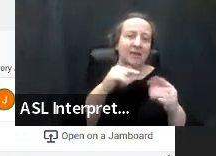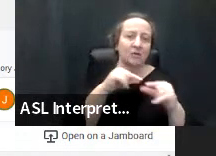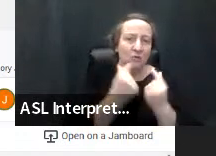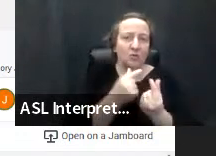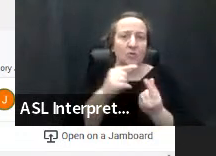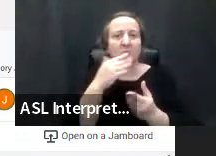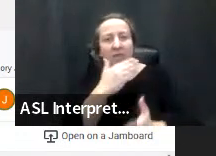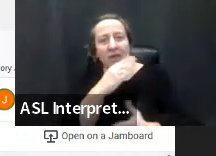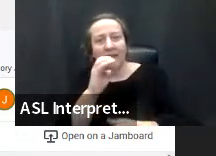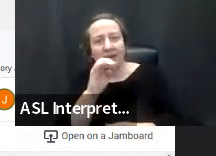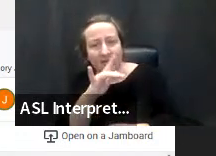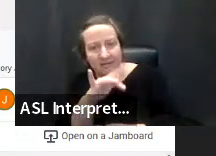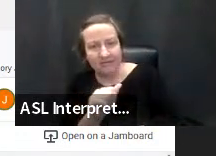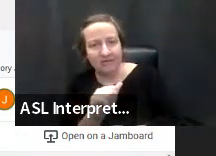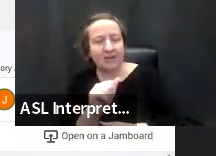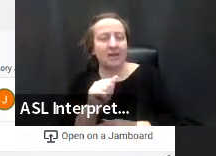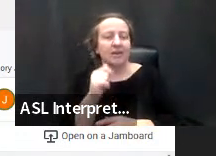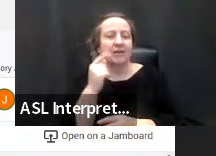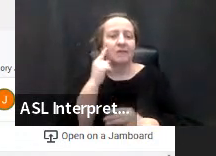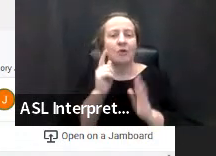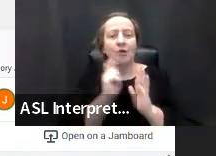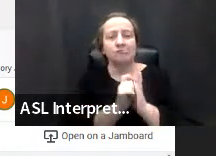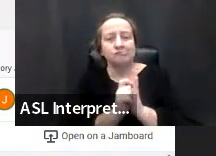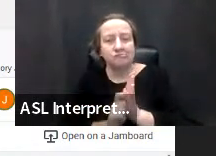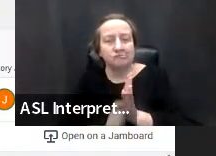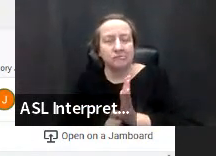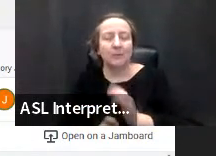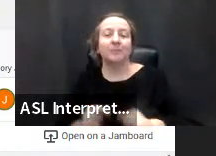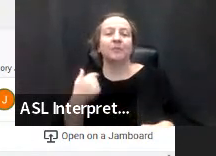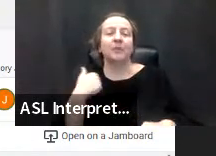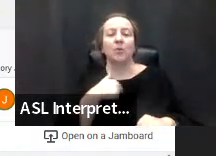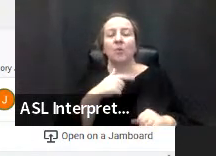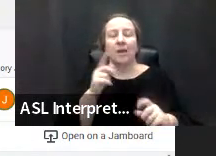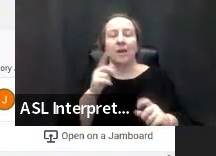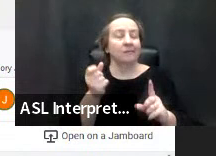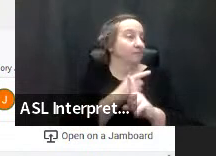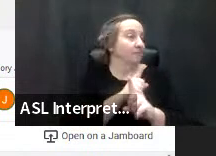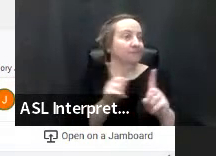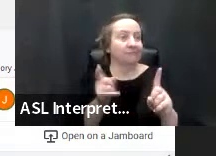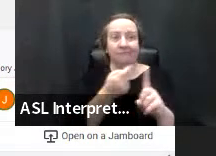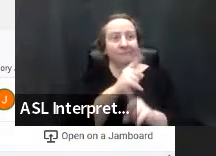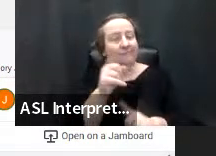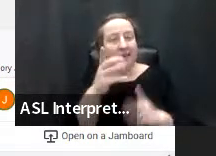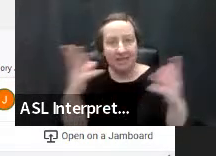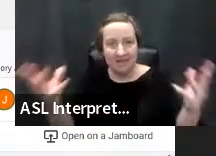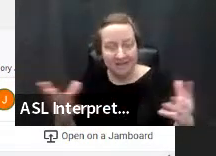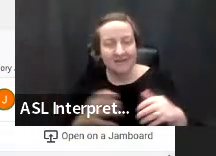Elvia for taking our notes. We kind of jumped all around.